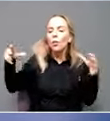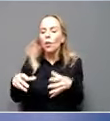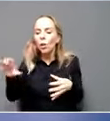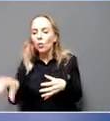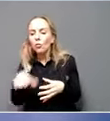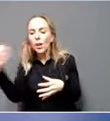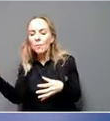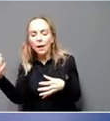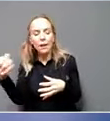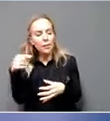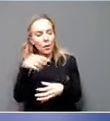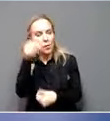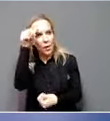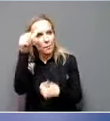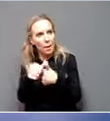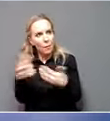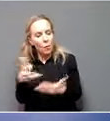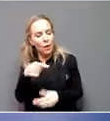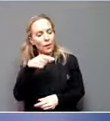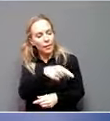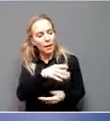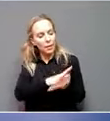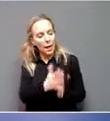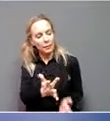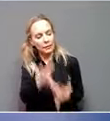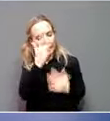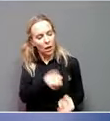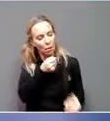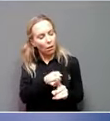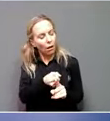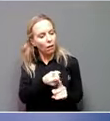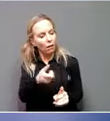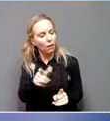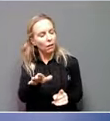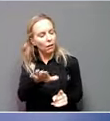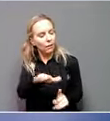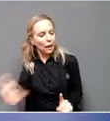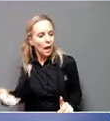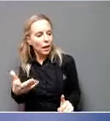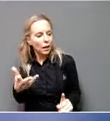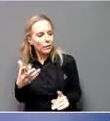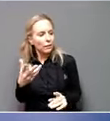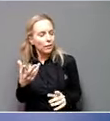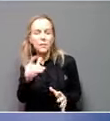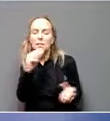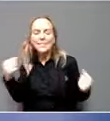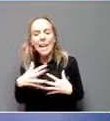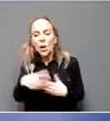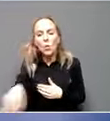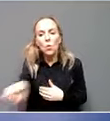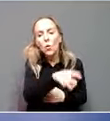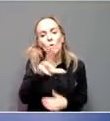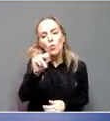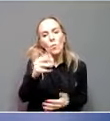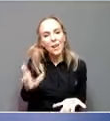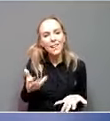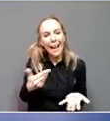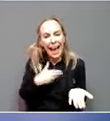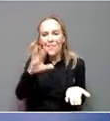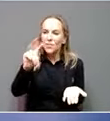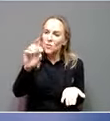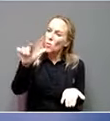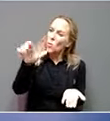really sick who is no longer with us, right? So again, that's not to scare people. That's to say these are the tools where it